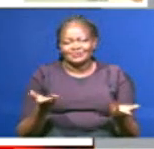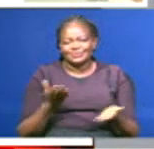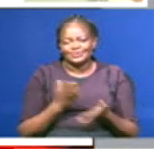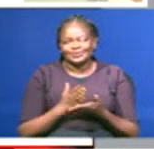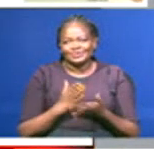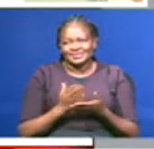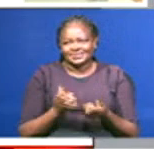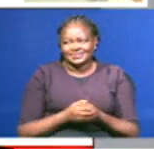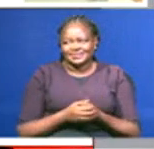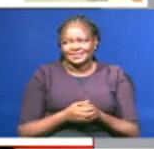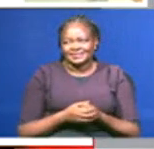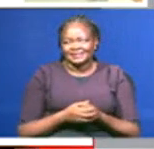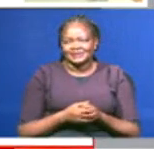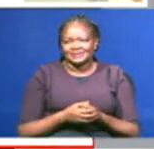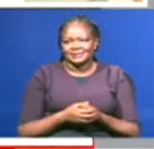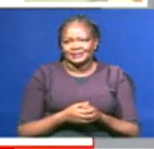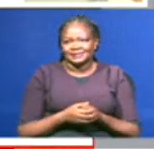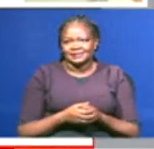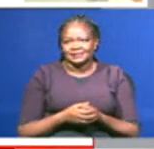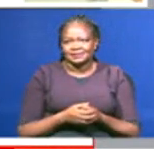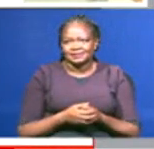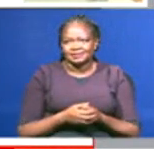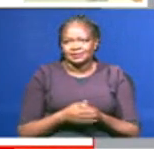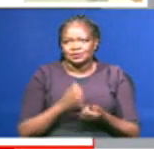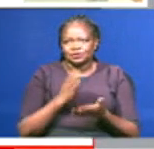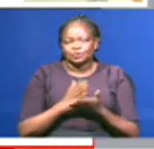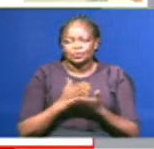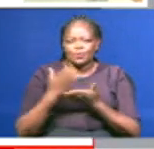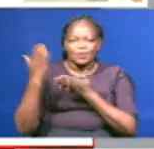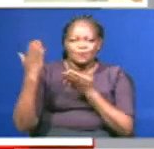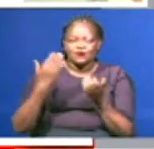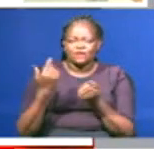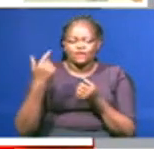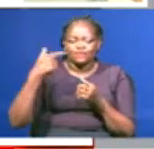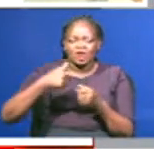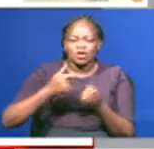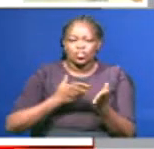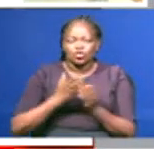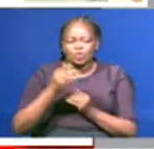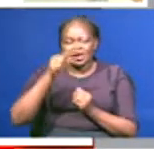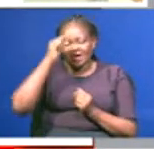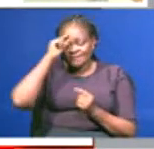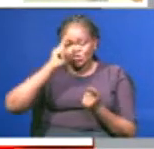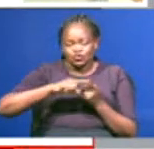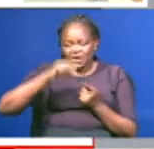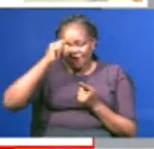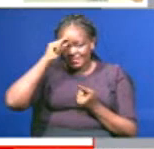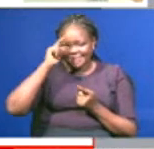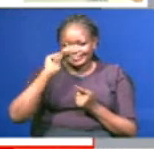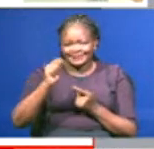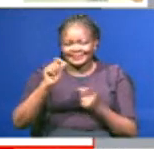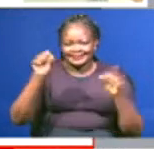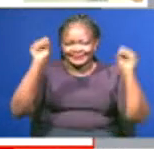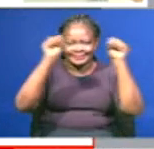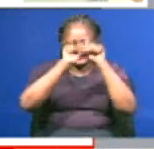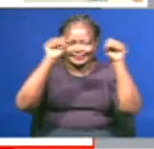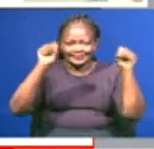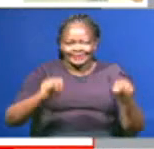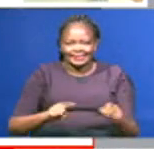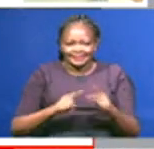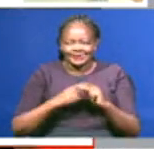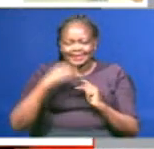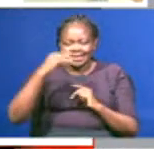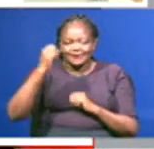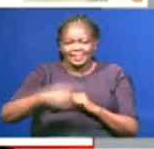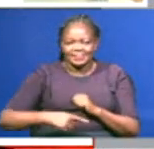first time. Yes, fuel. So we'll be importing fuel through a government-to-government tendering system starting next month.